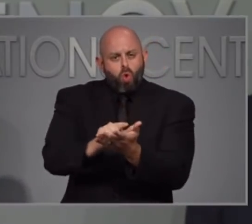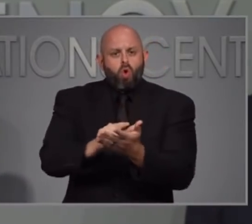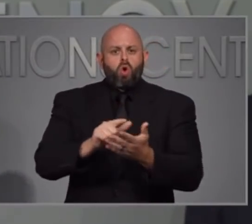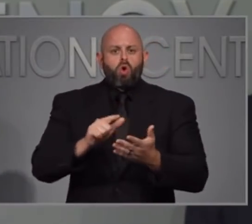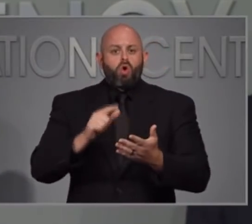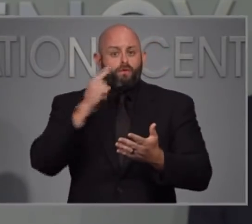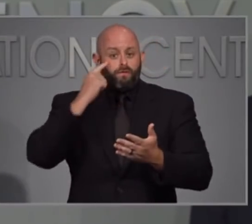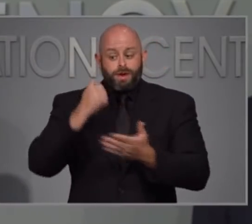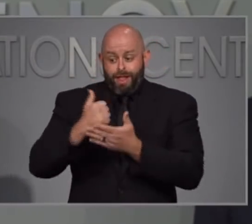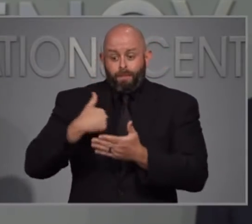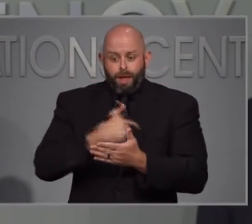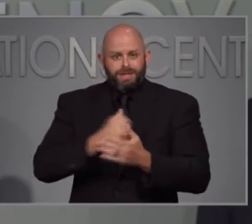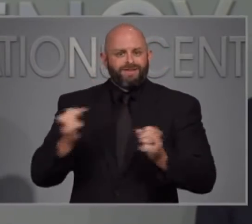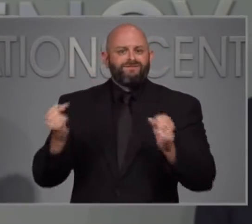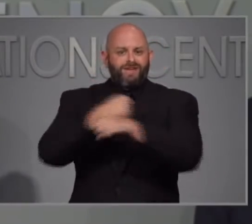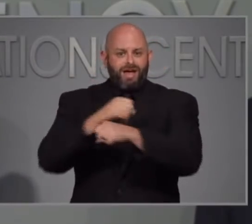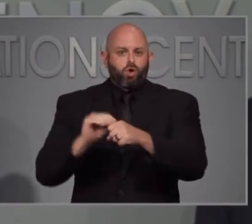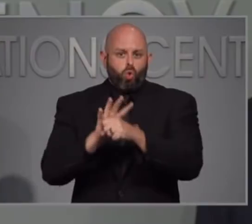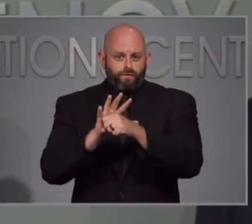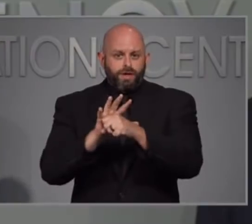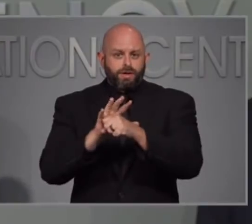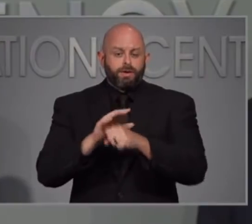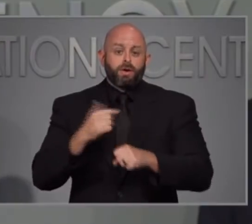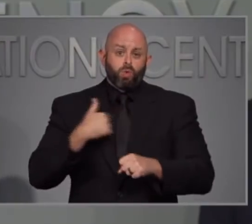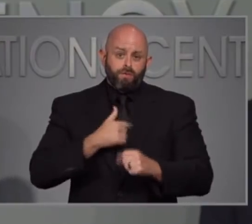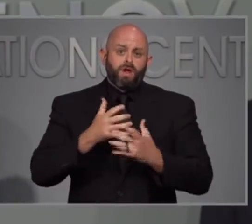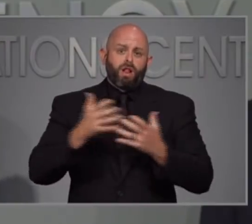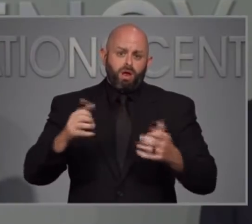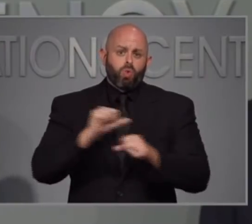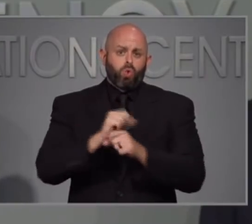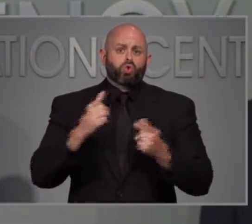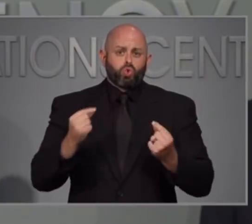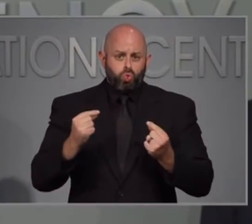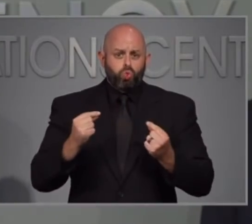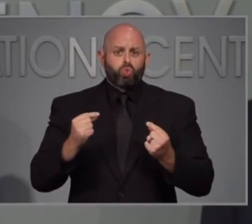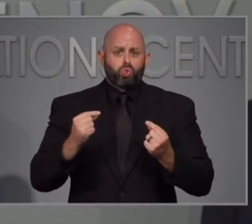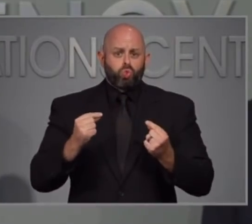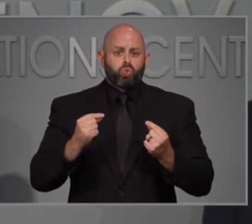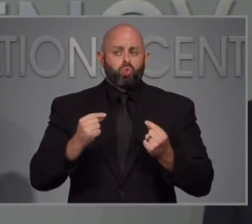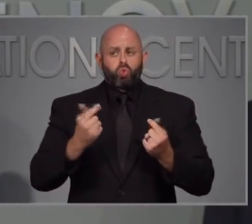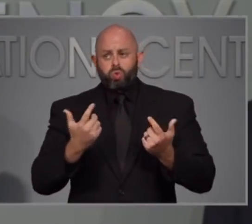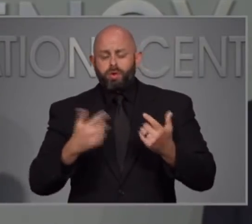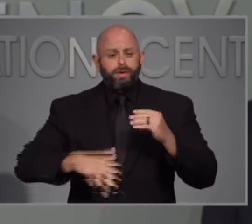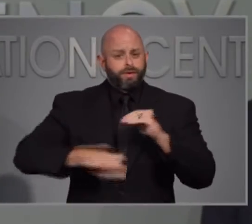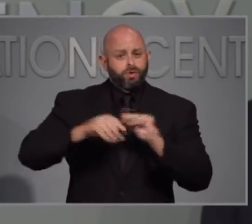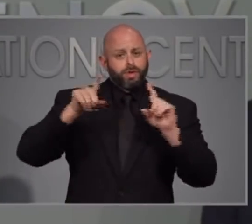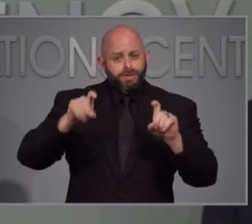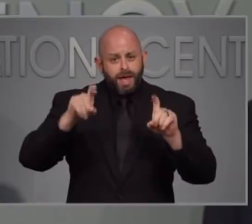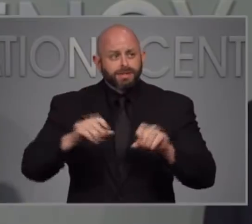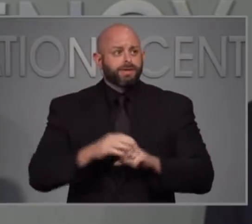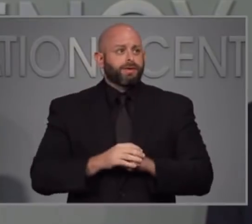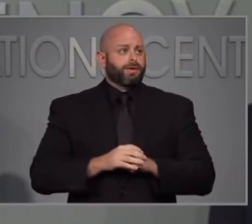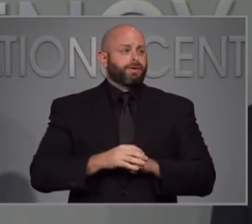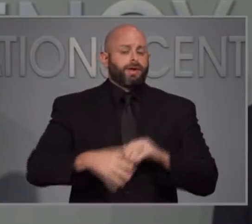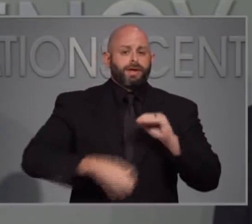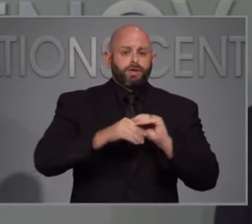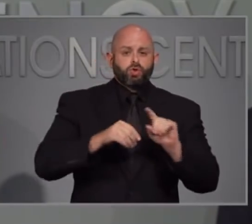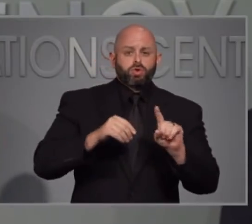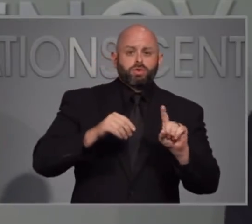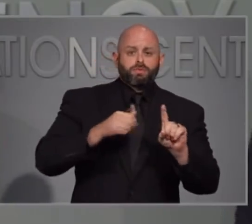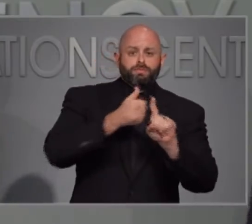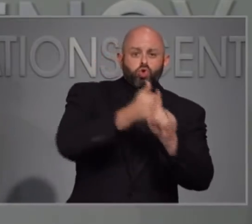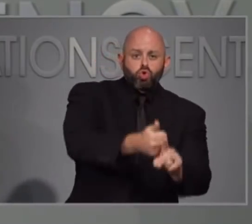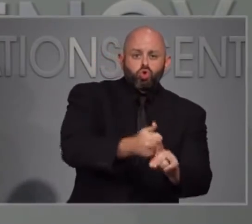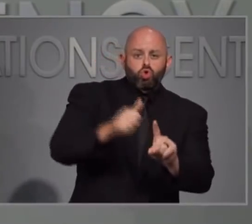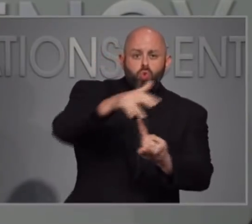fight COVID-19. We have a lot of work ahead of us in terms of additional testing and tracing and response, and